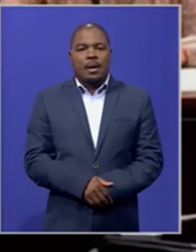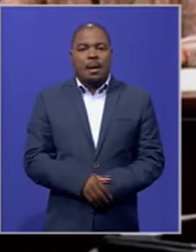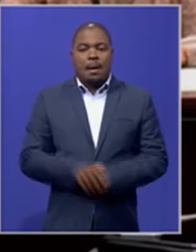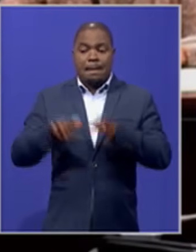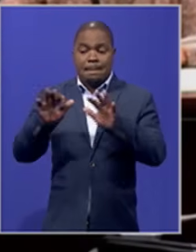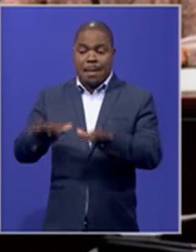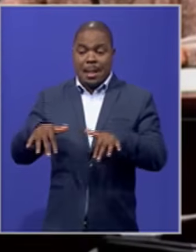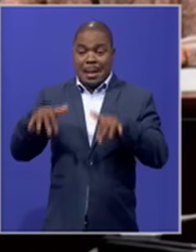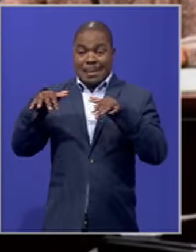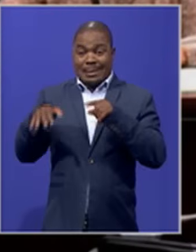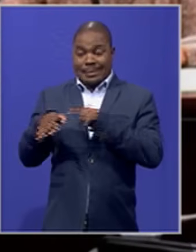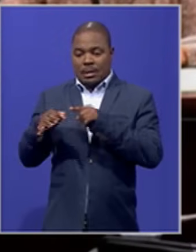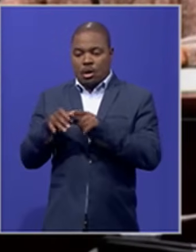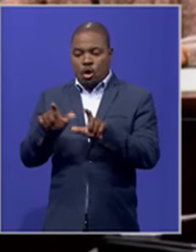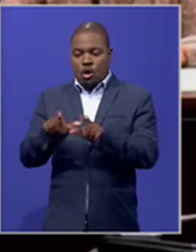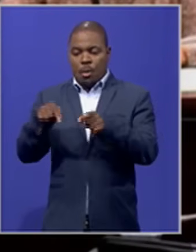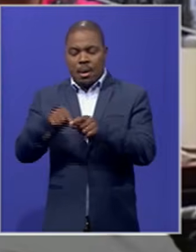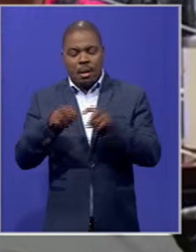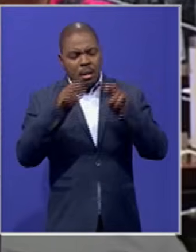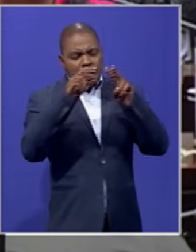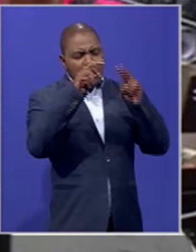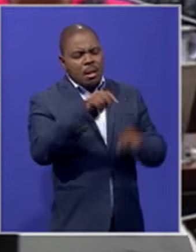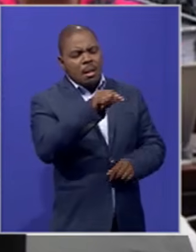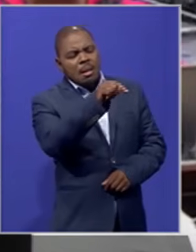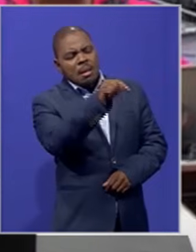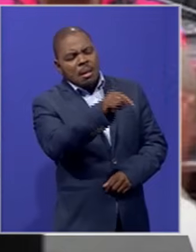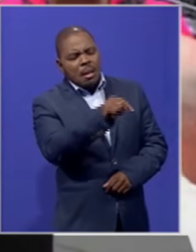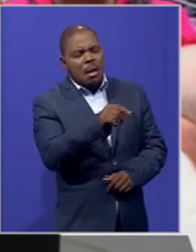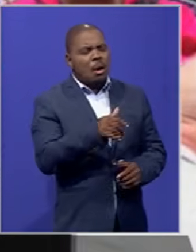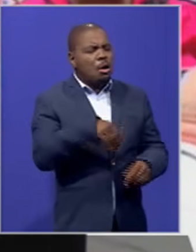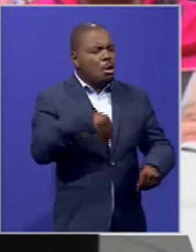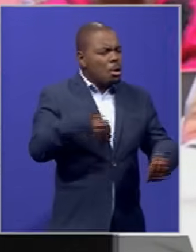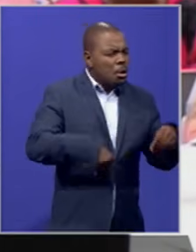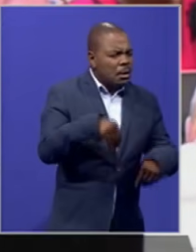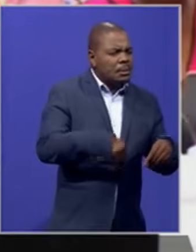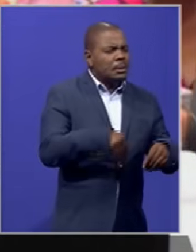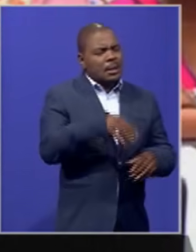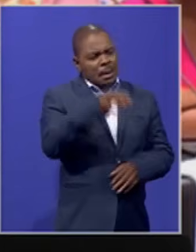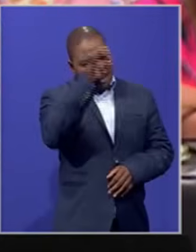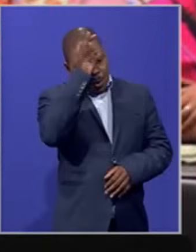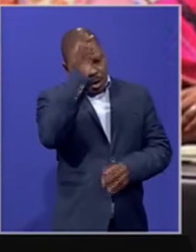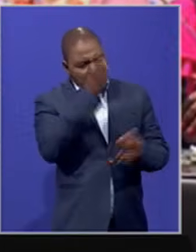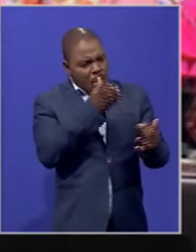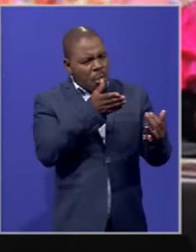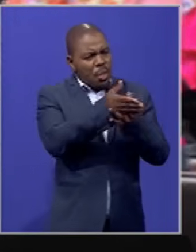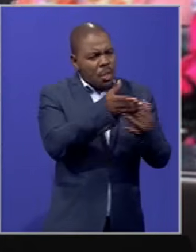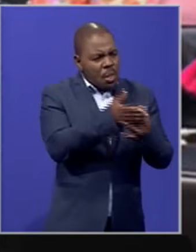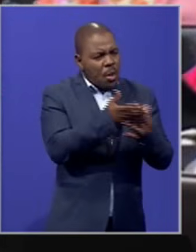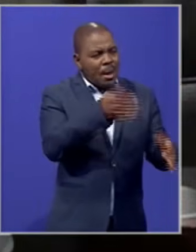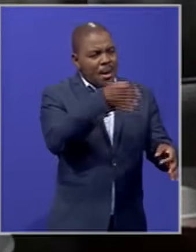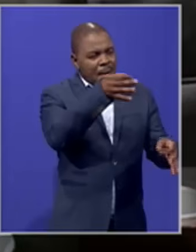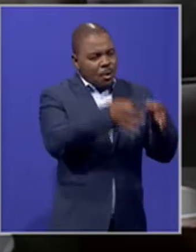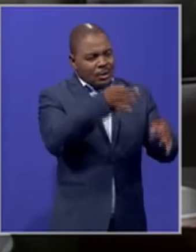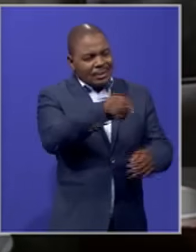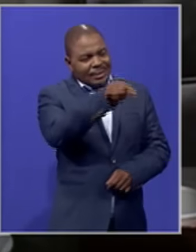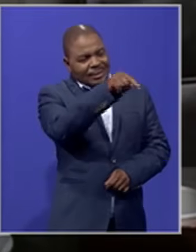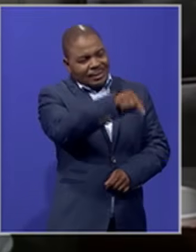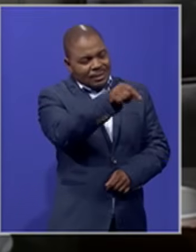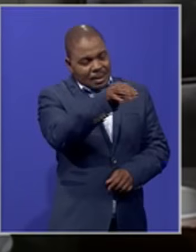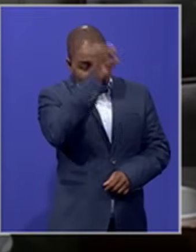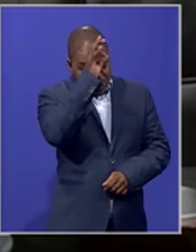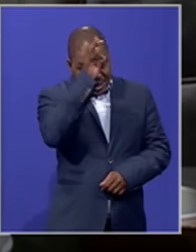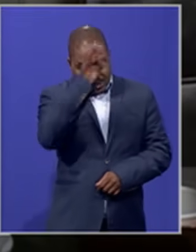Parliamentary e katološitše nako ya komiti ya nakwana mabapi le dinyakišo tša bosenyi go menetša le go šunya nko mererong ya dipolotiki go tša